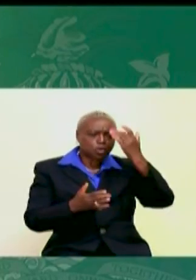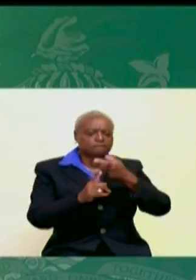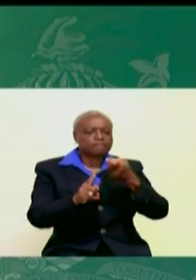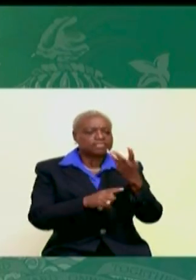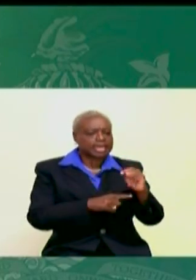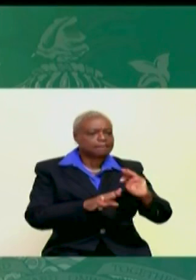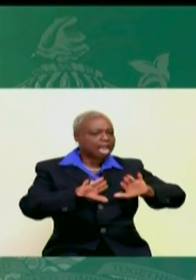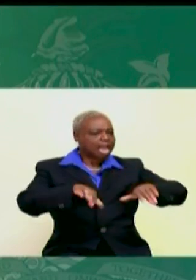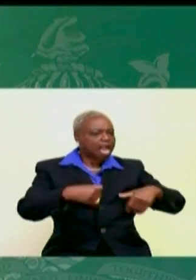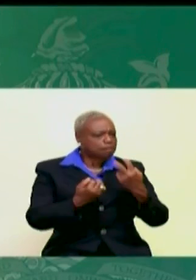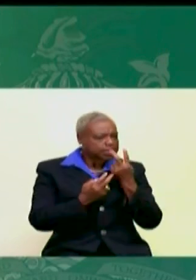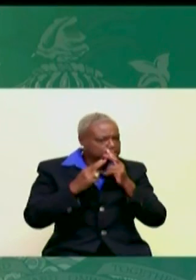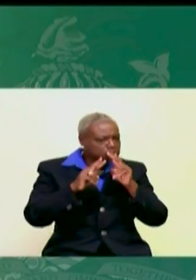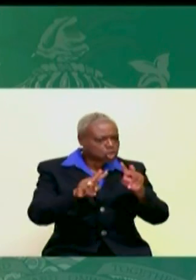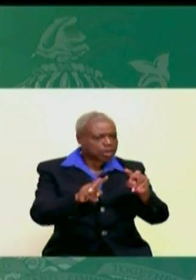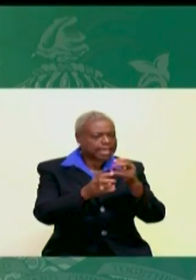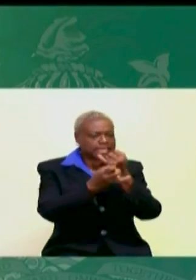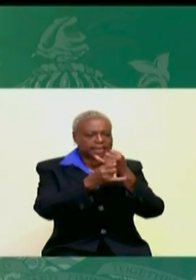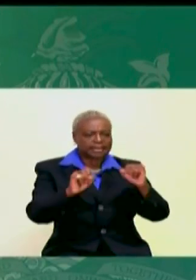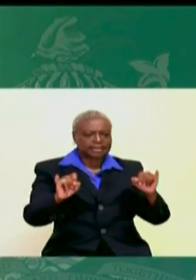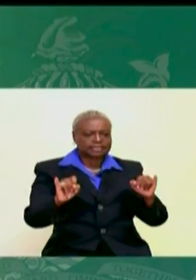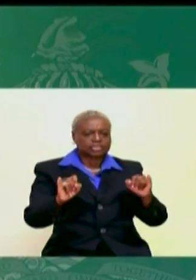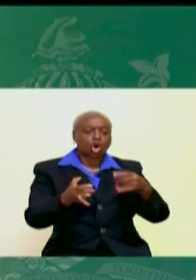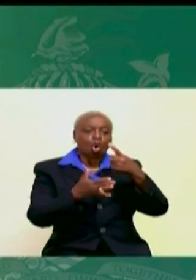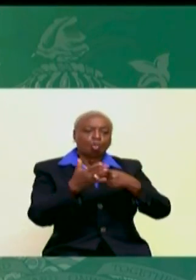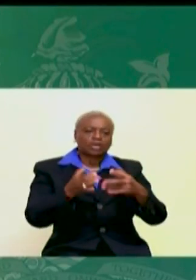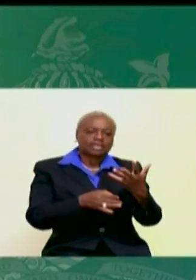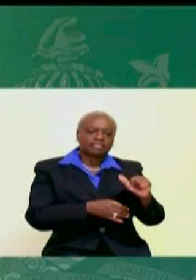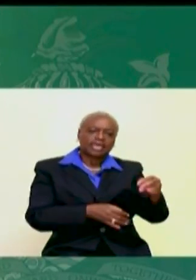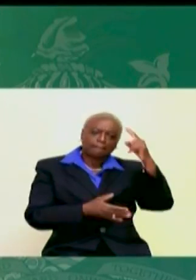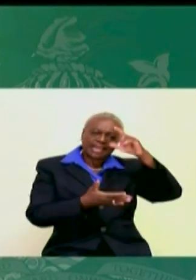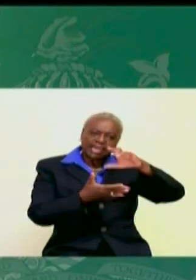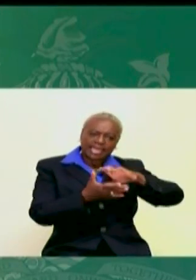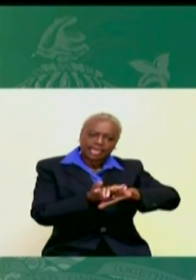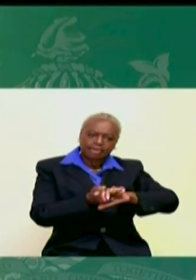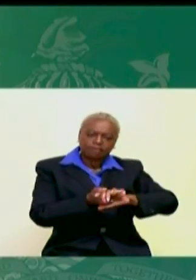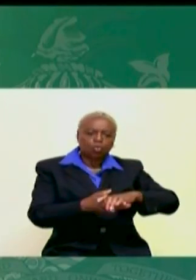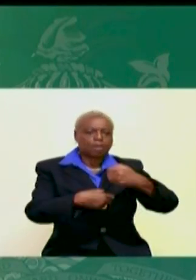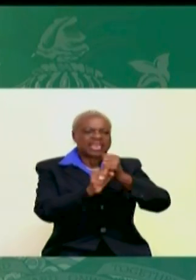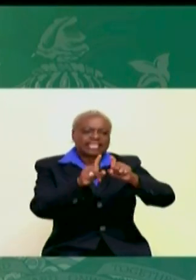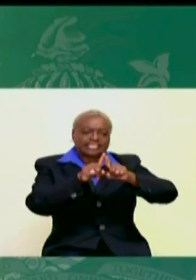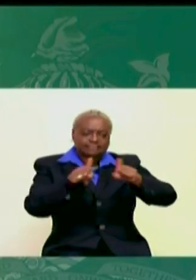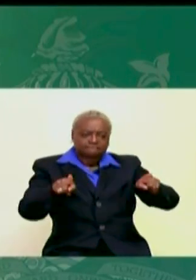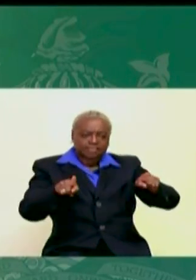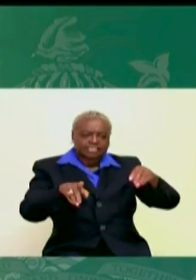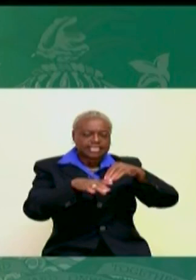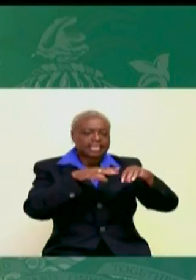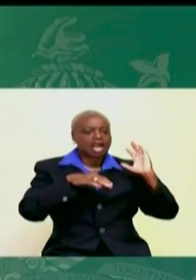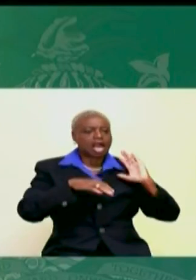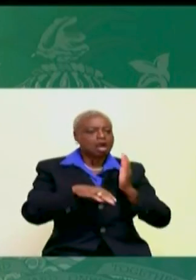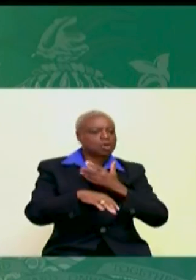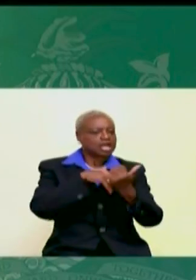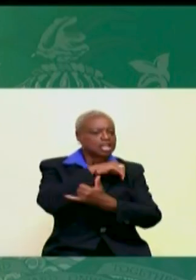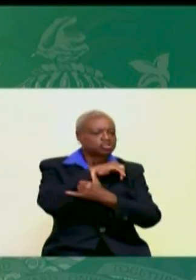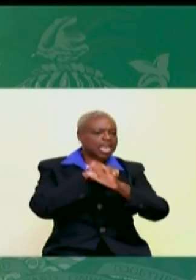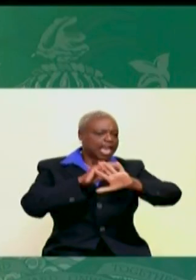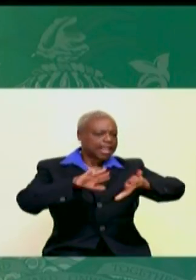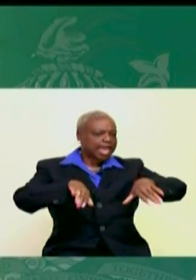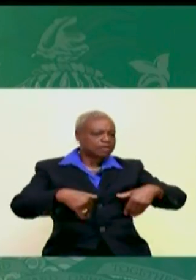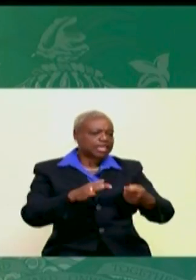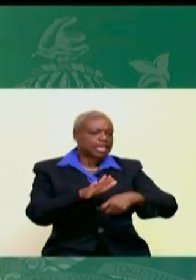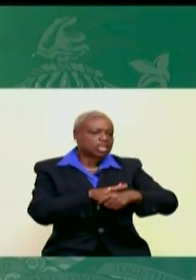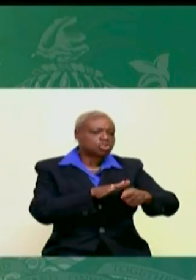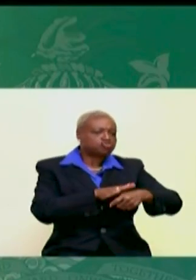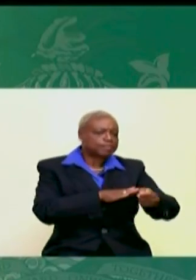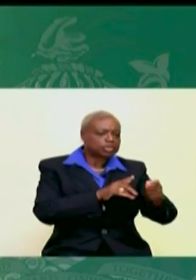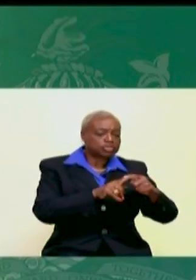they saw independence and what they believe would make a difference in our country and how they can contribute to the Commonwealth of